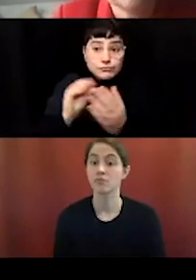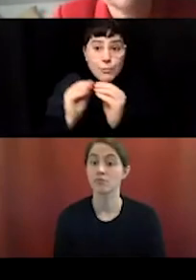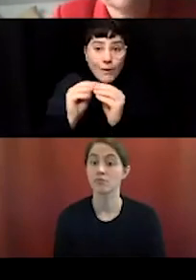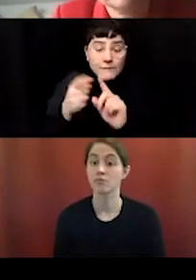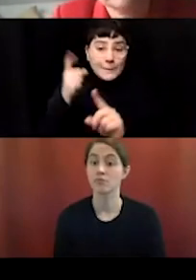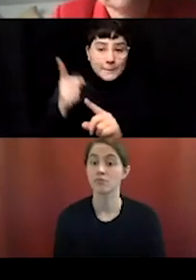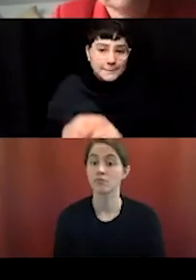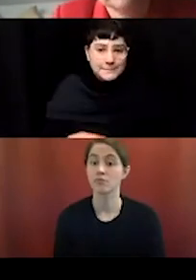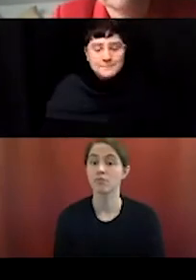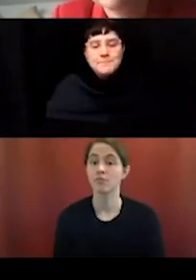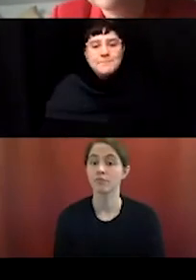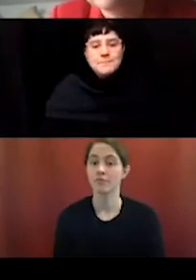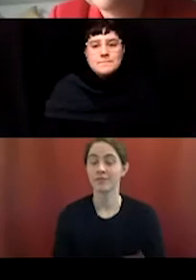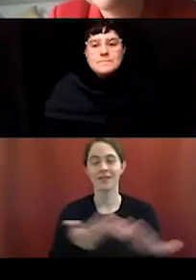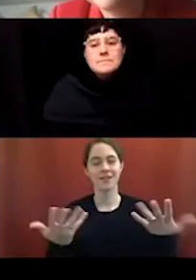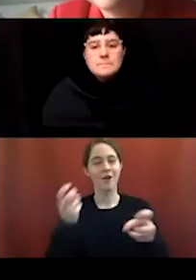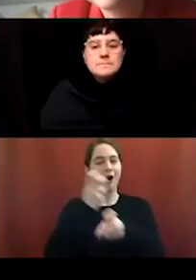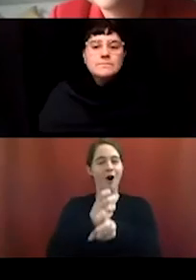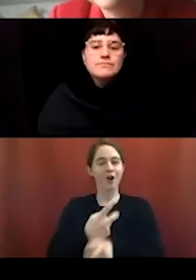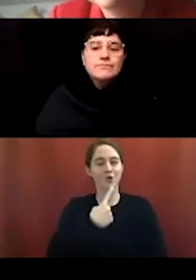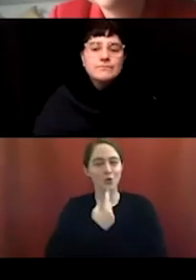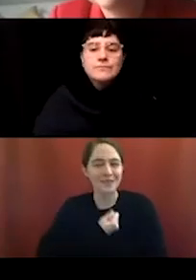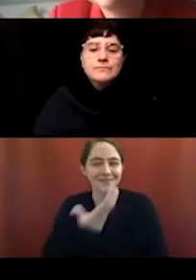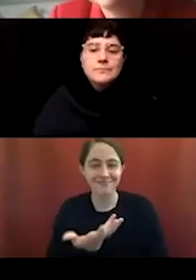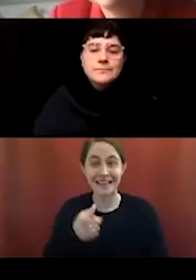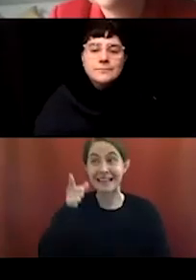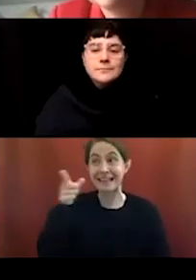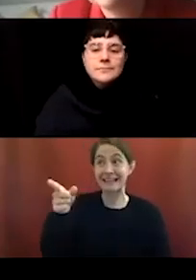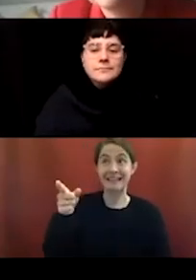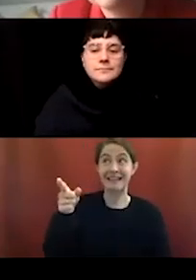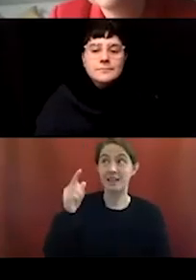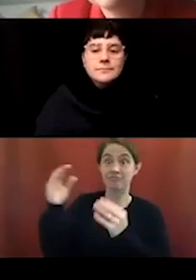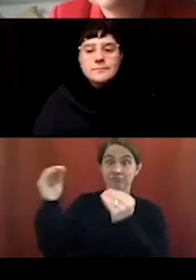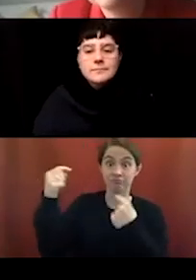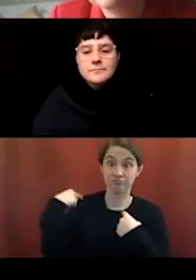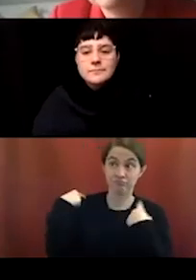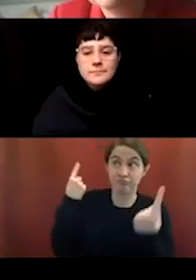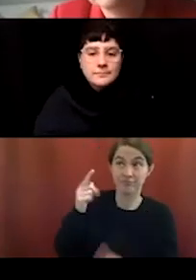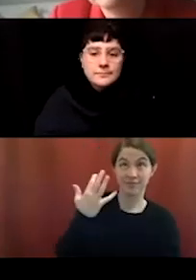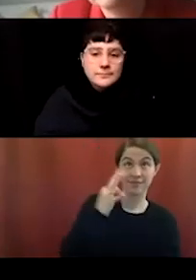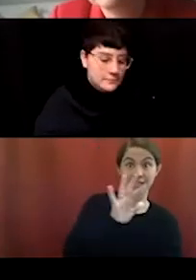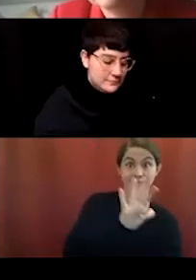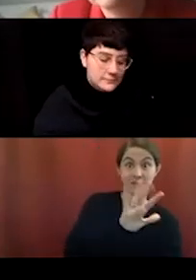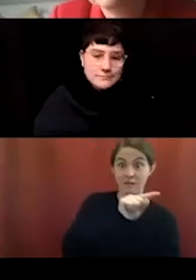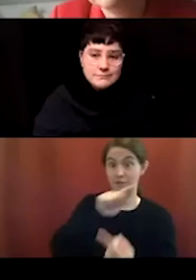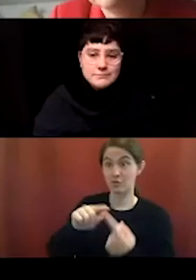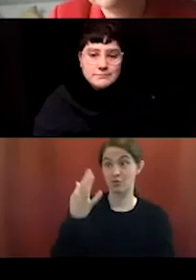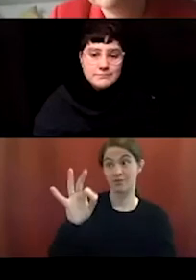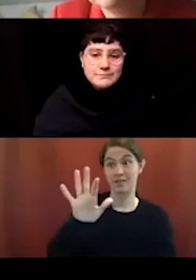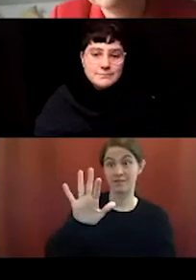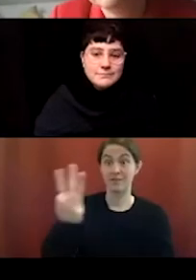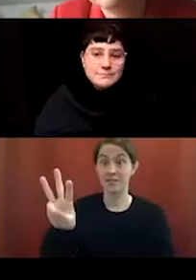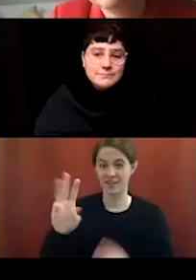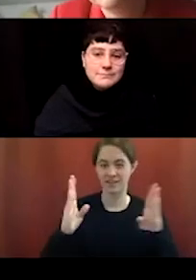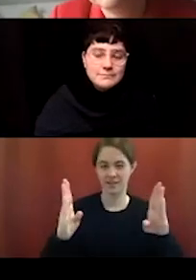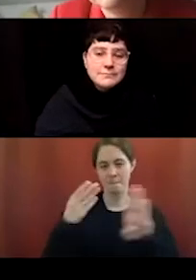pretty difficult. He was my teacher for from 1955 to 1956 when he moved.